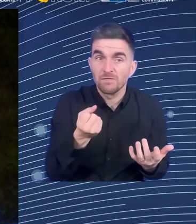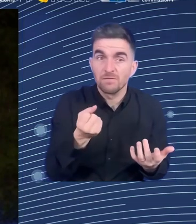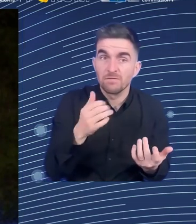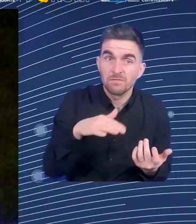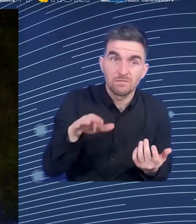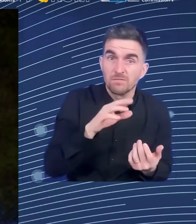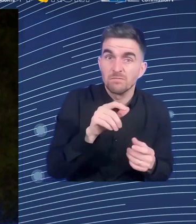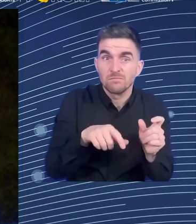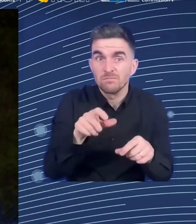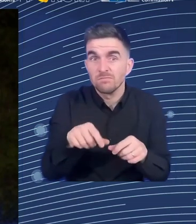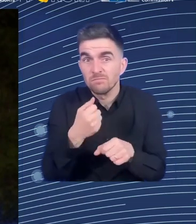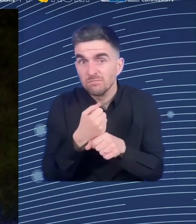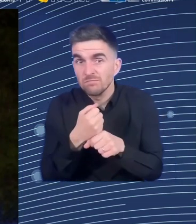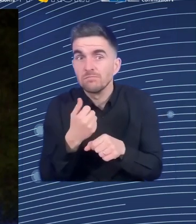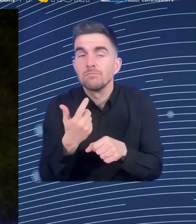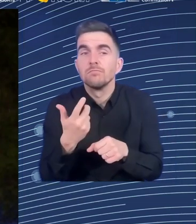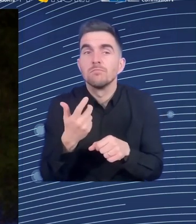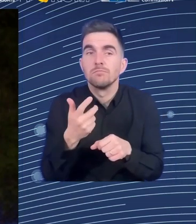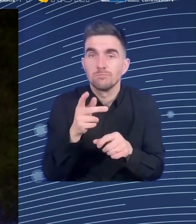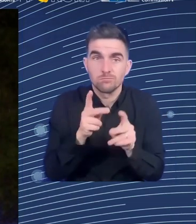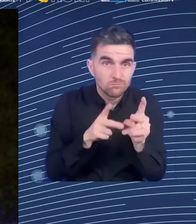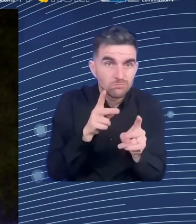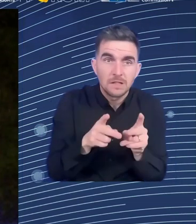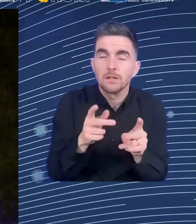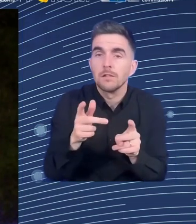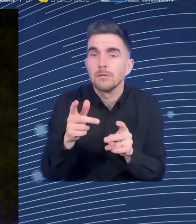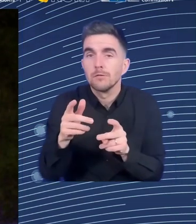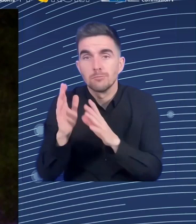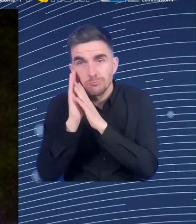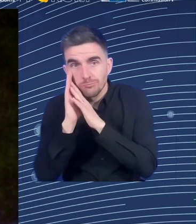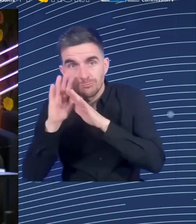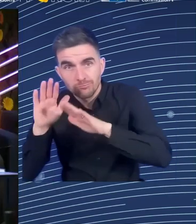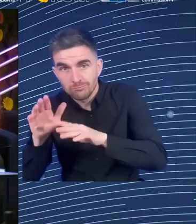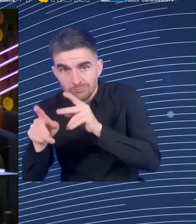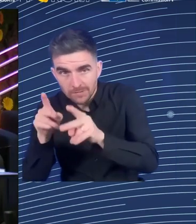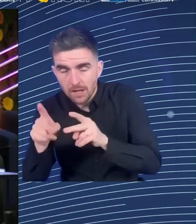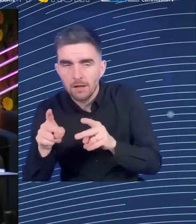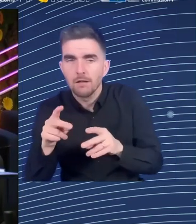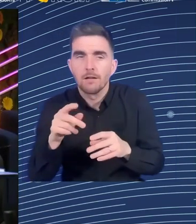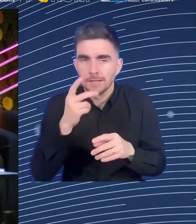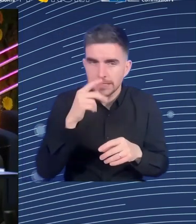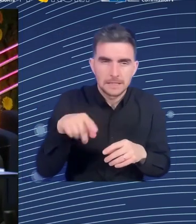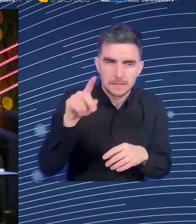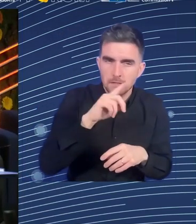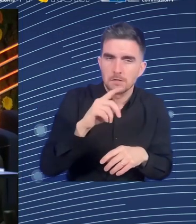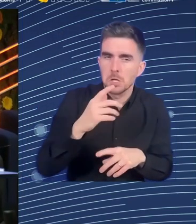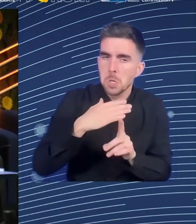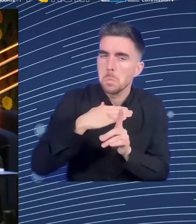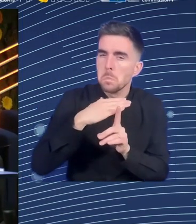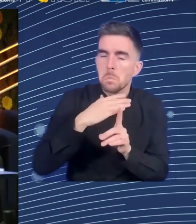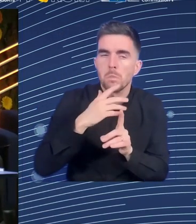those occupations, which means that job insecurity is a big issue in those